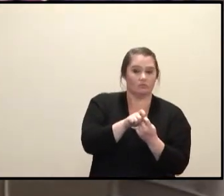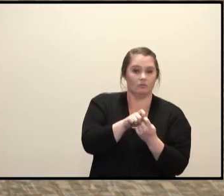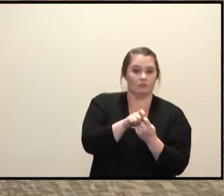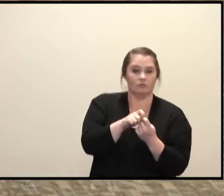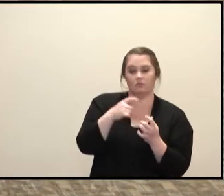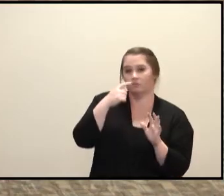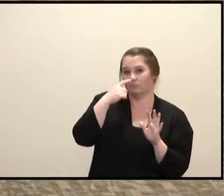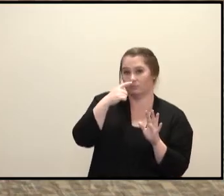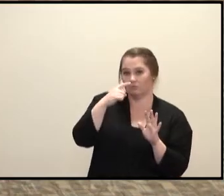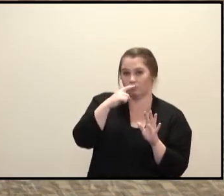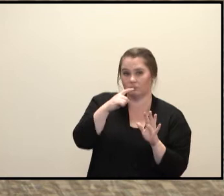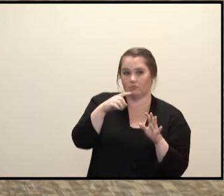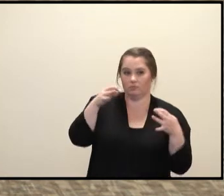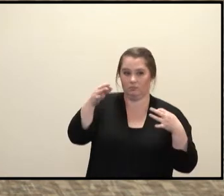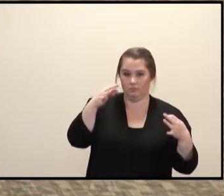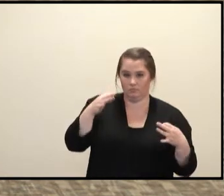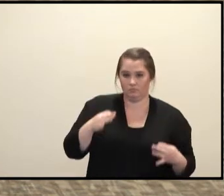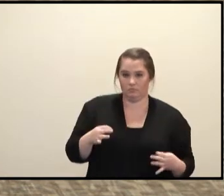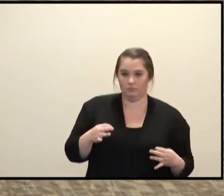explain to us